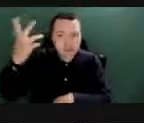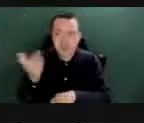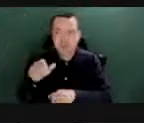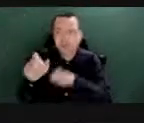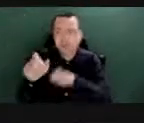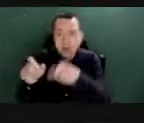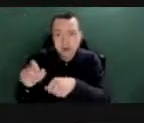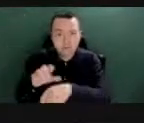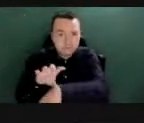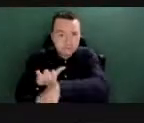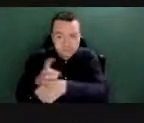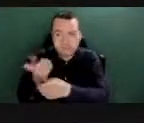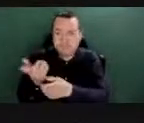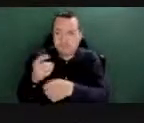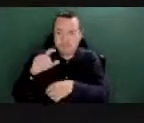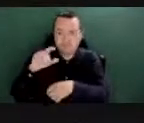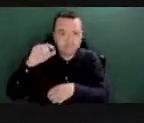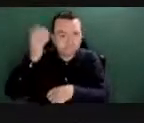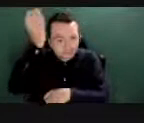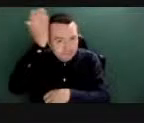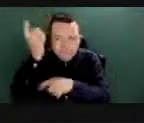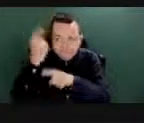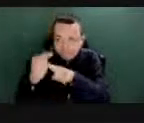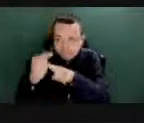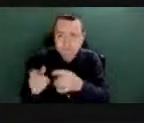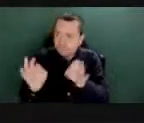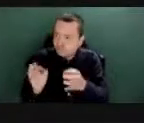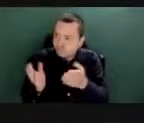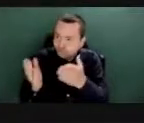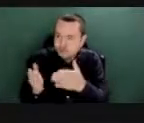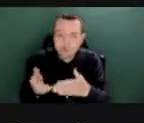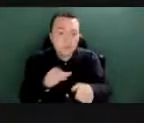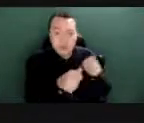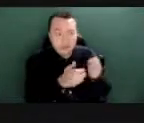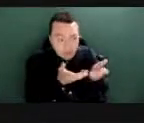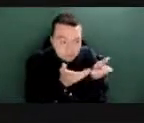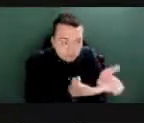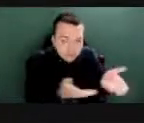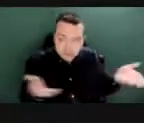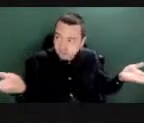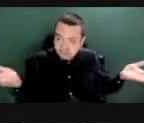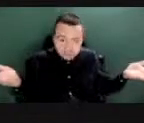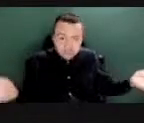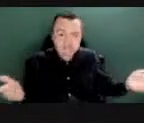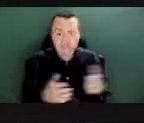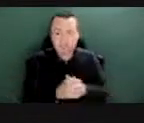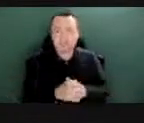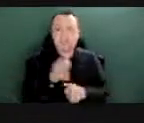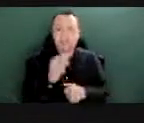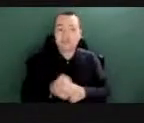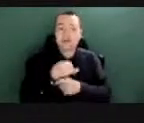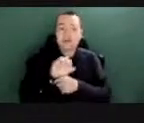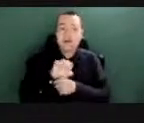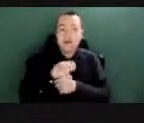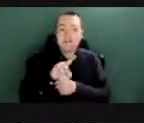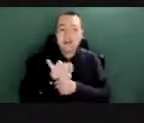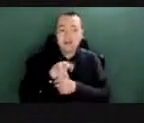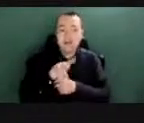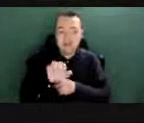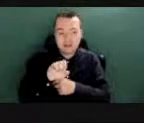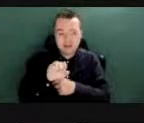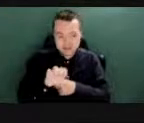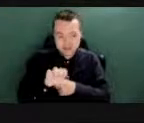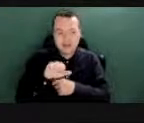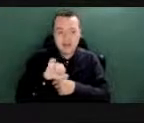And Evidence Aid as an organization was established inside Cochrane, which was then called the Cochrane Collaboration, following the Indian Ocean